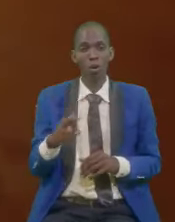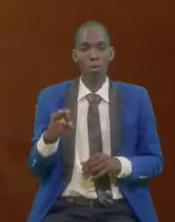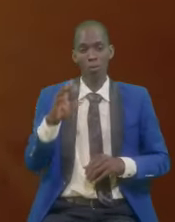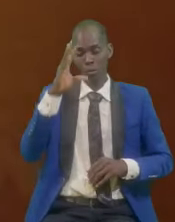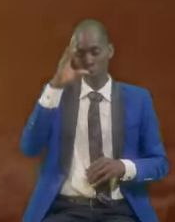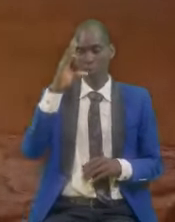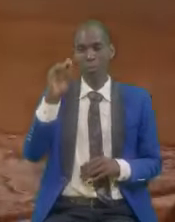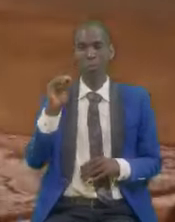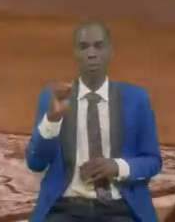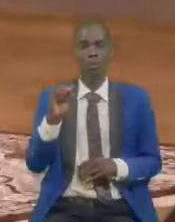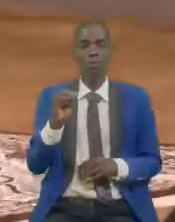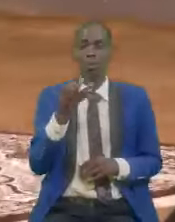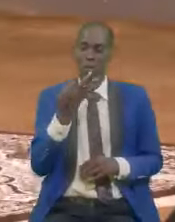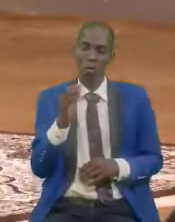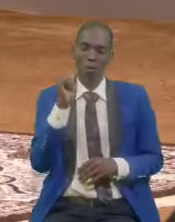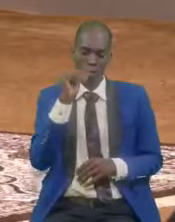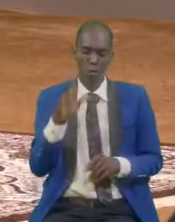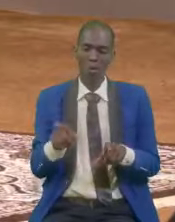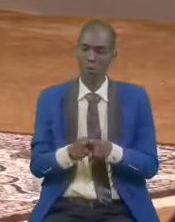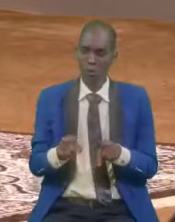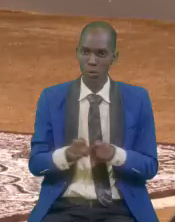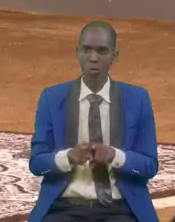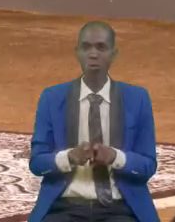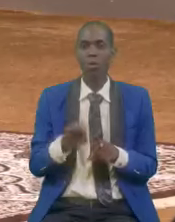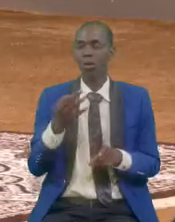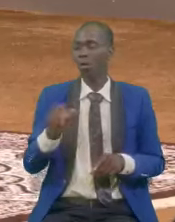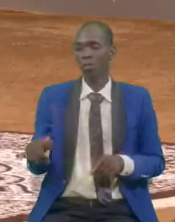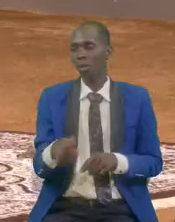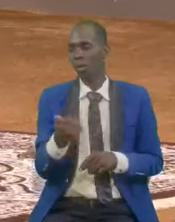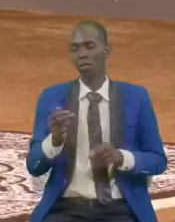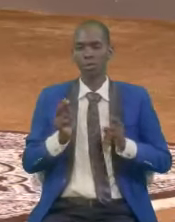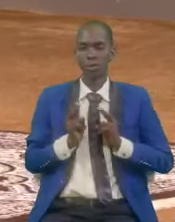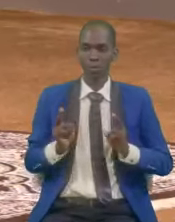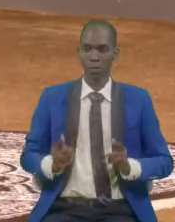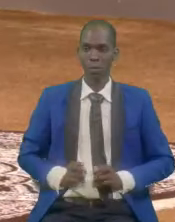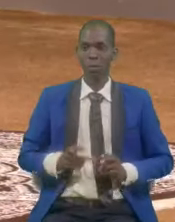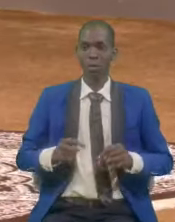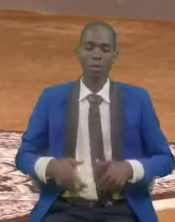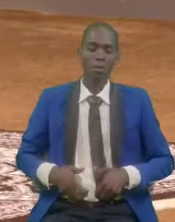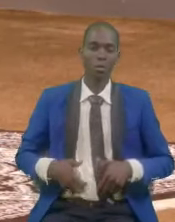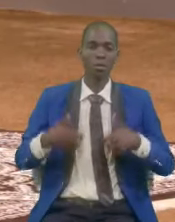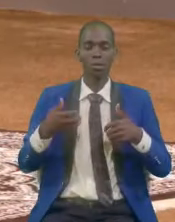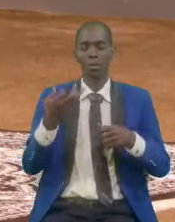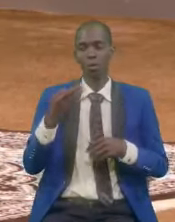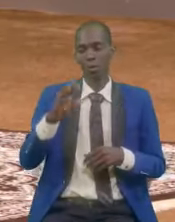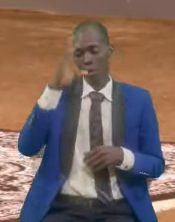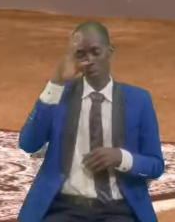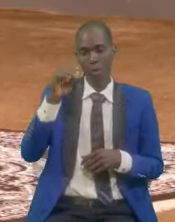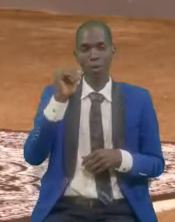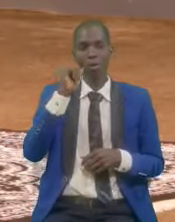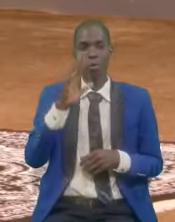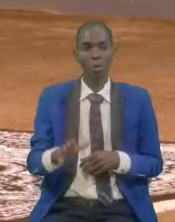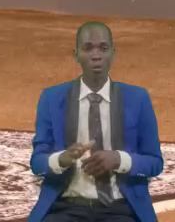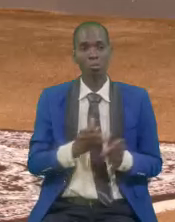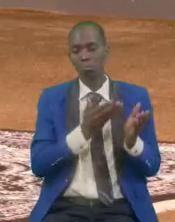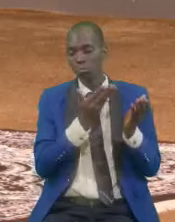man, of a woman, of course, of any human being. The wrath of man worketh